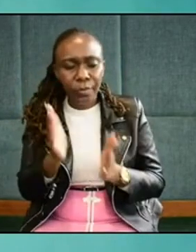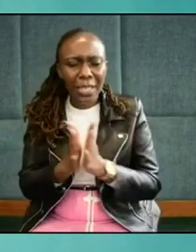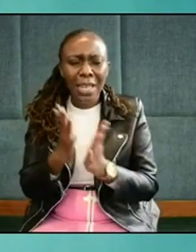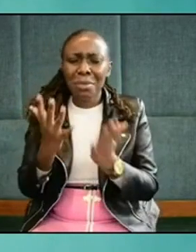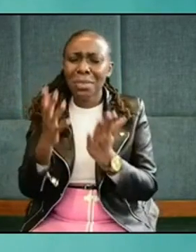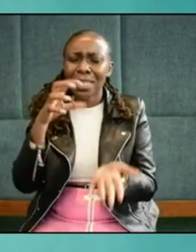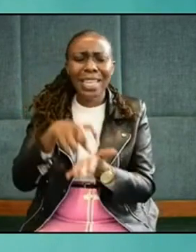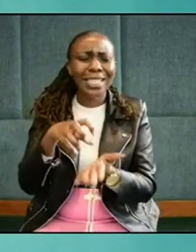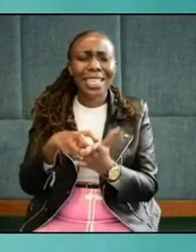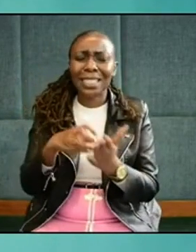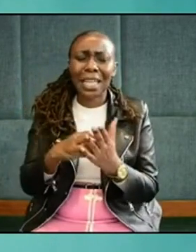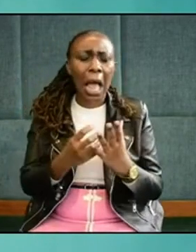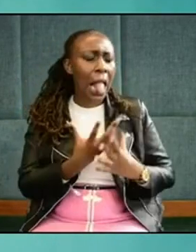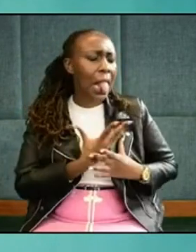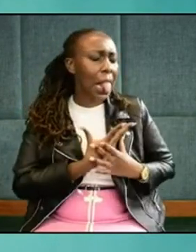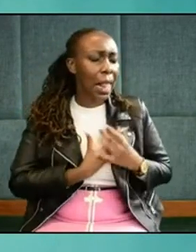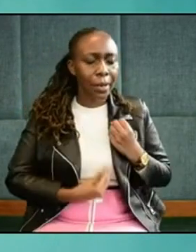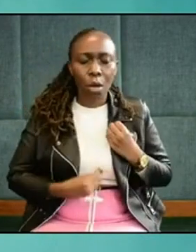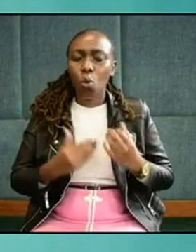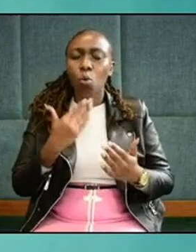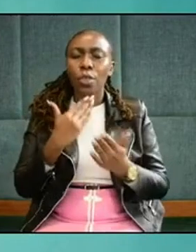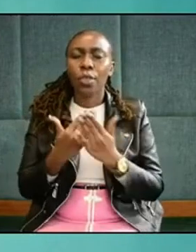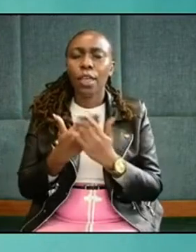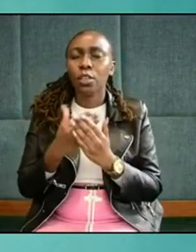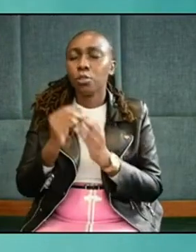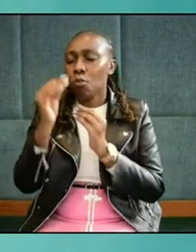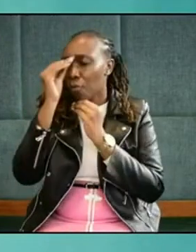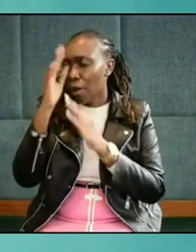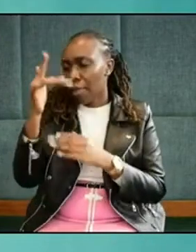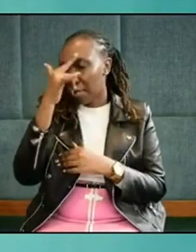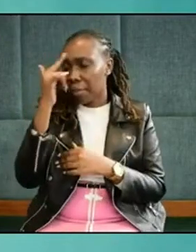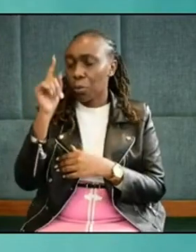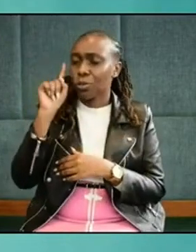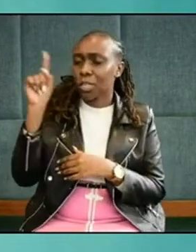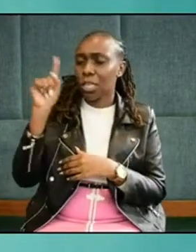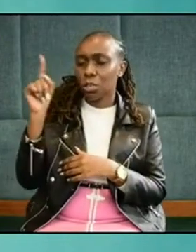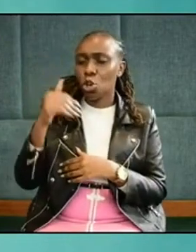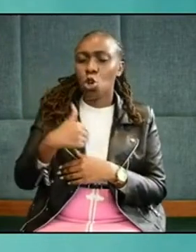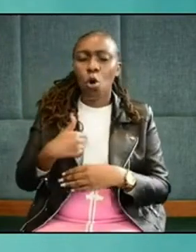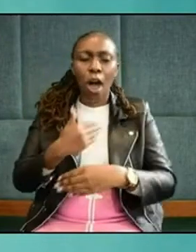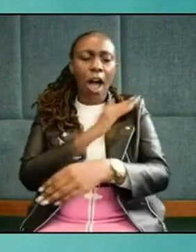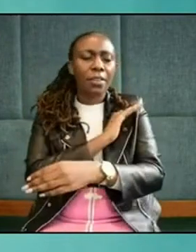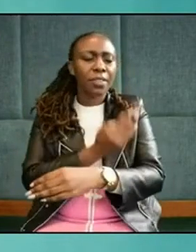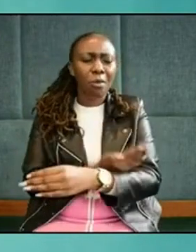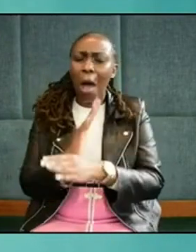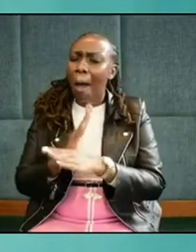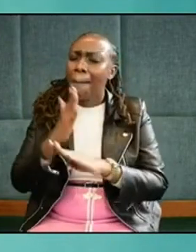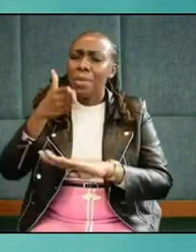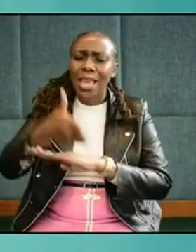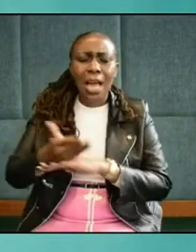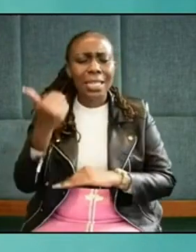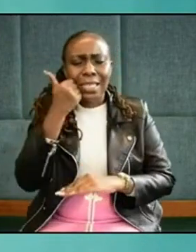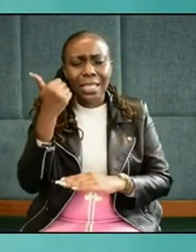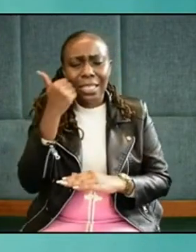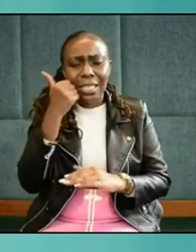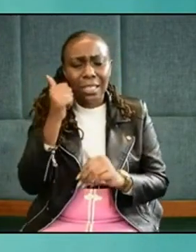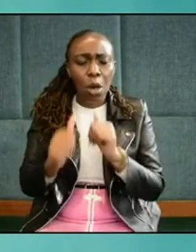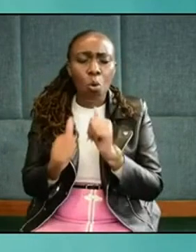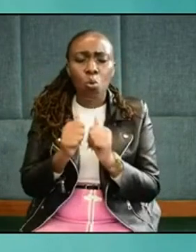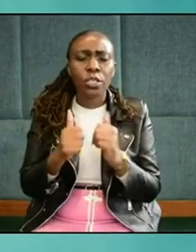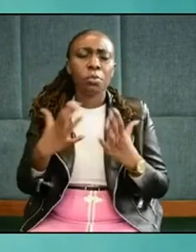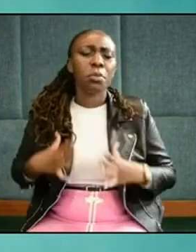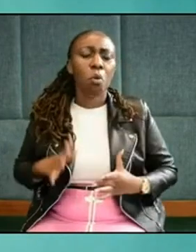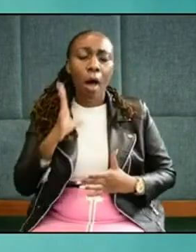are in a state of hopelessness. We thank you, dear Father, because in you, you have power even beyond the sicknesses that they may be